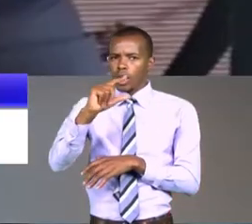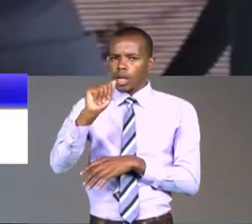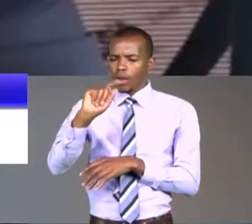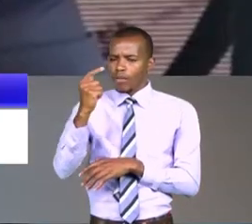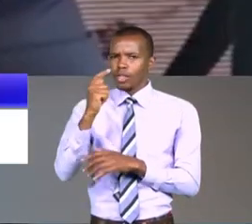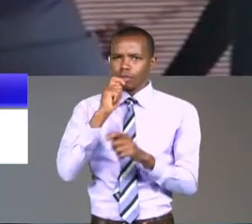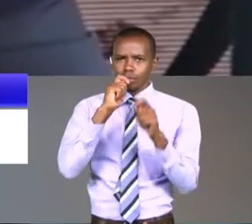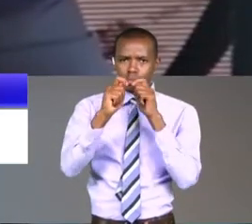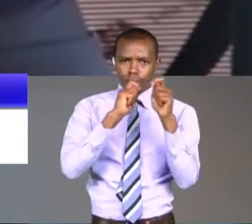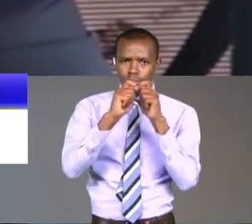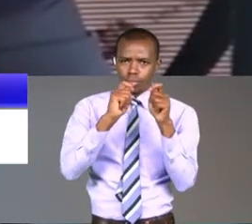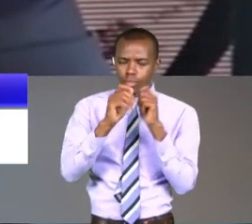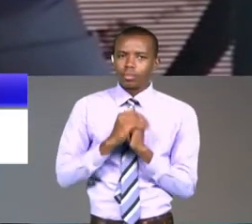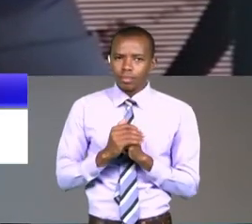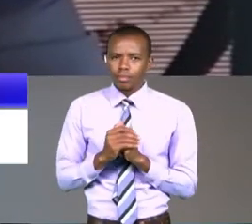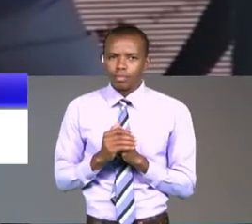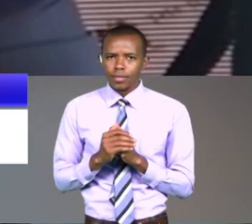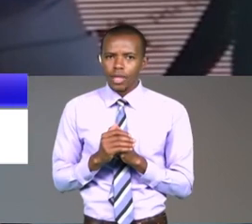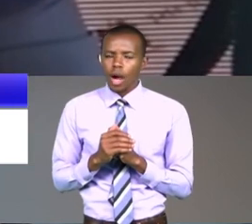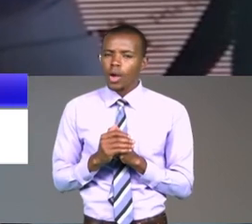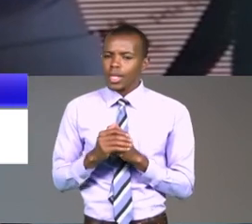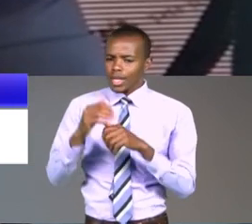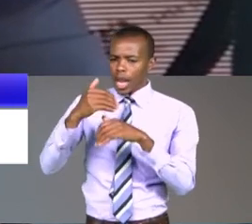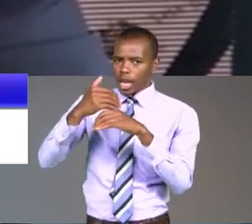Next year we'll have the presidential elections.